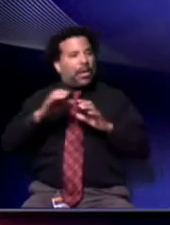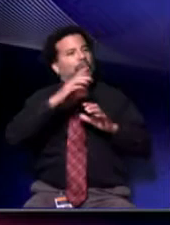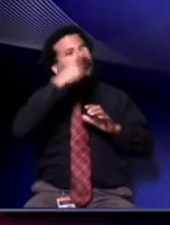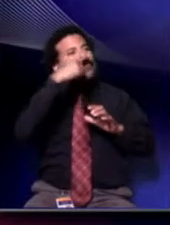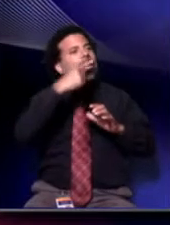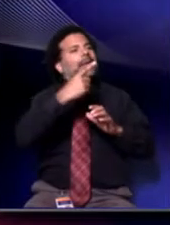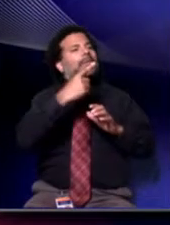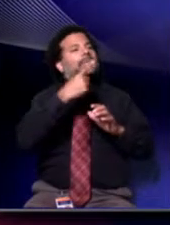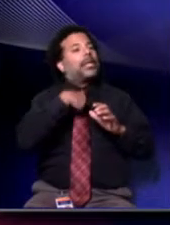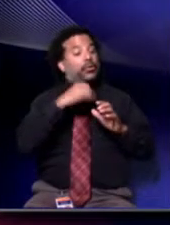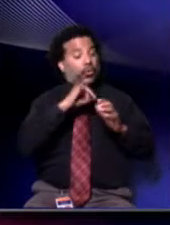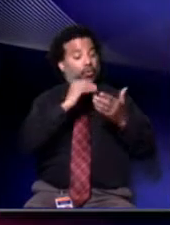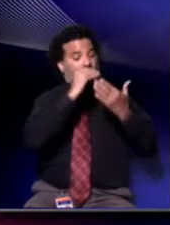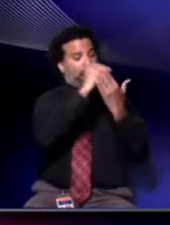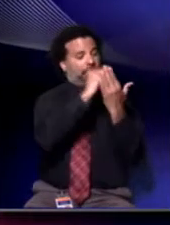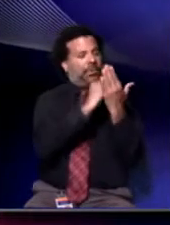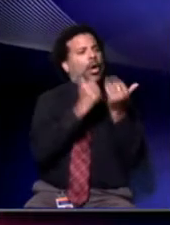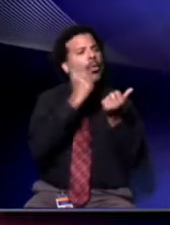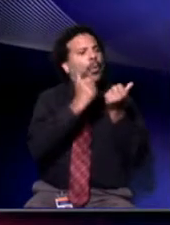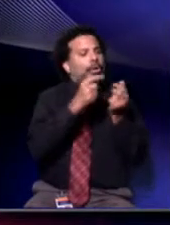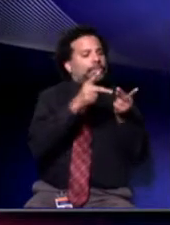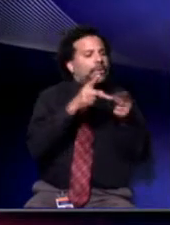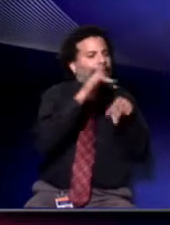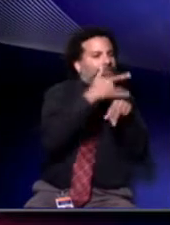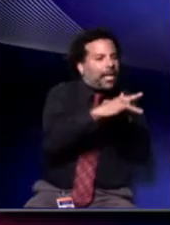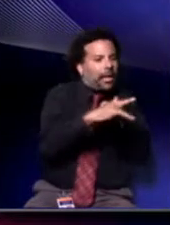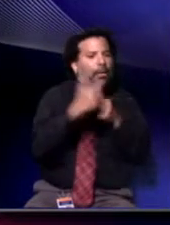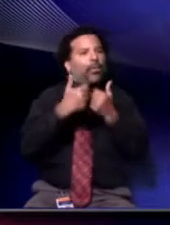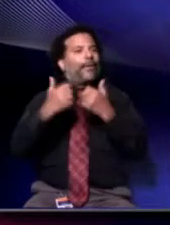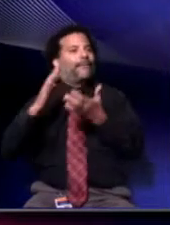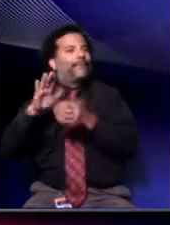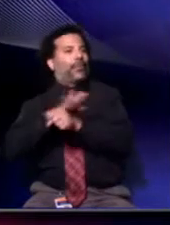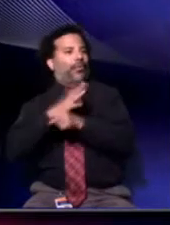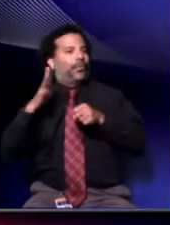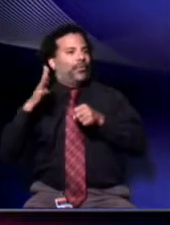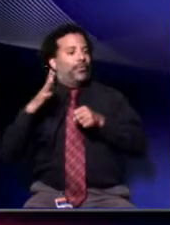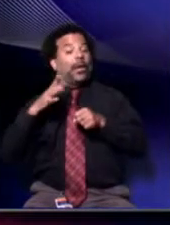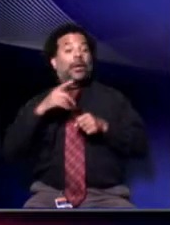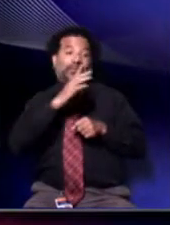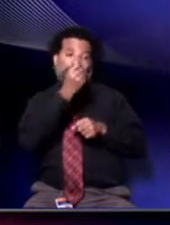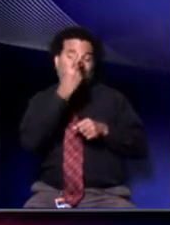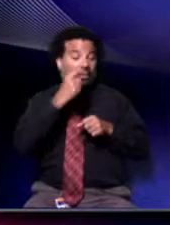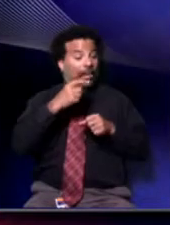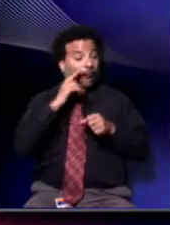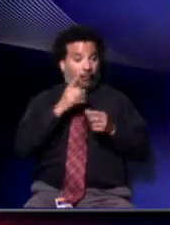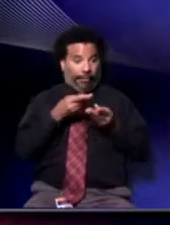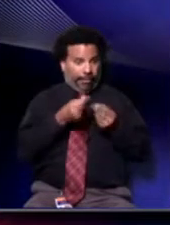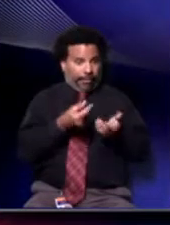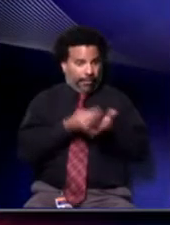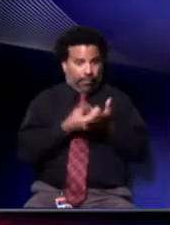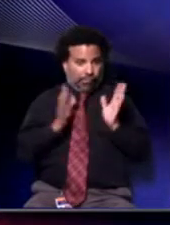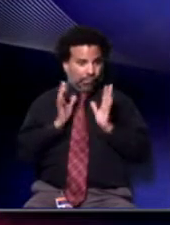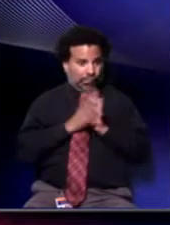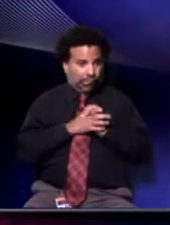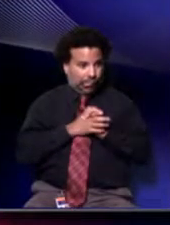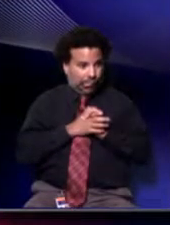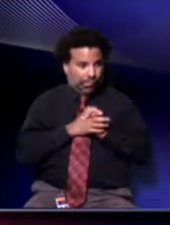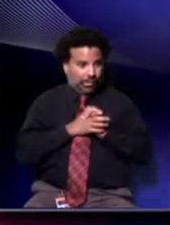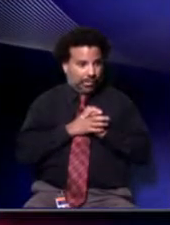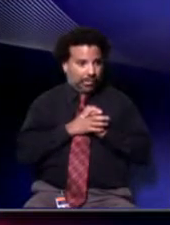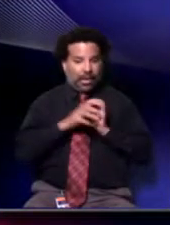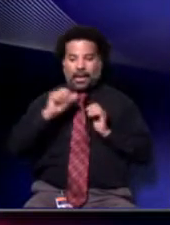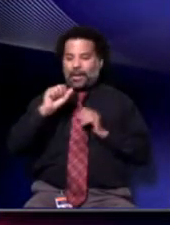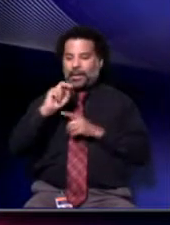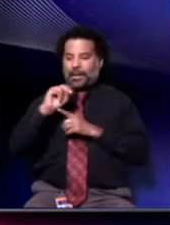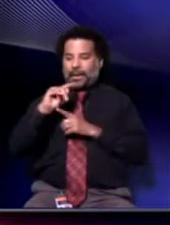vacant? Yes. Right, because frankly, if we're spending all our money, then it's not all bad that Anita can't fill